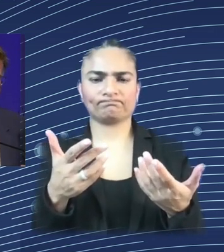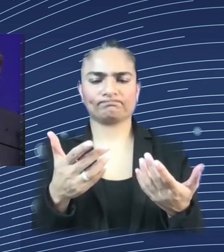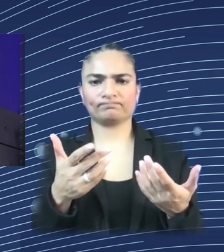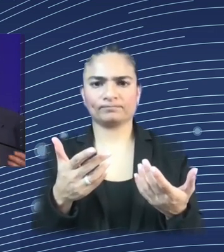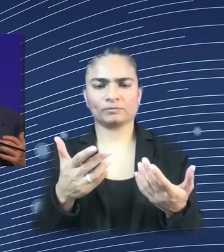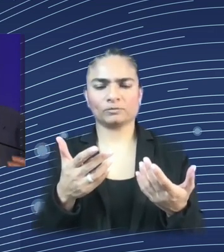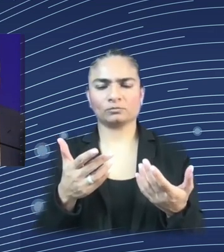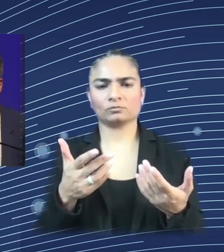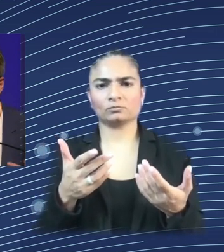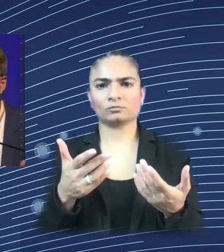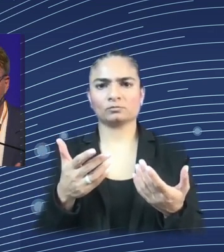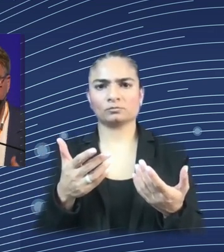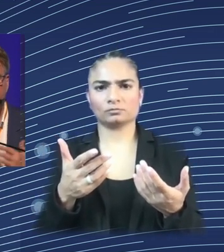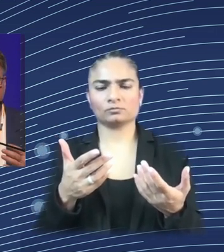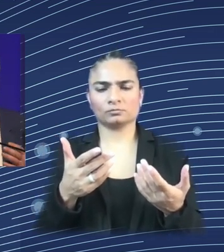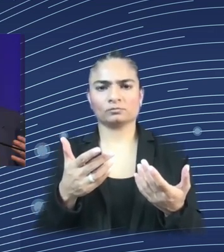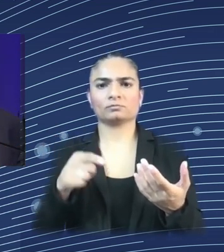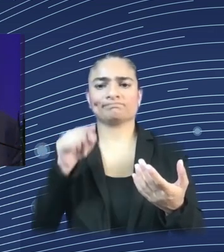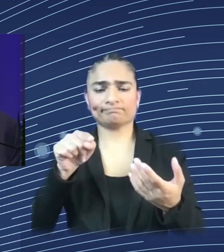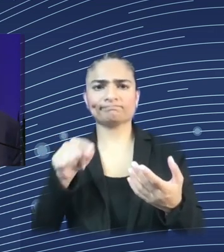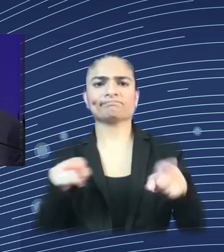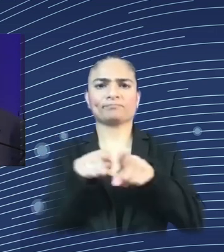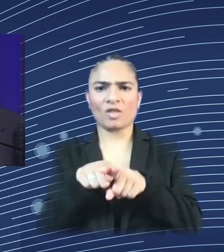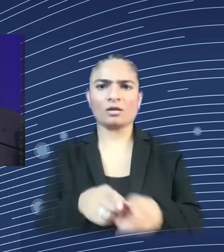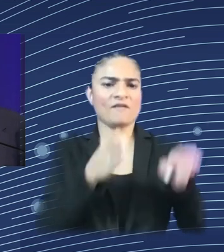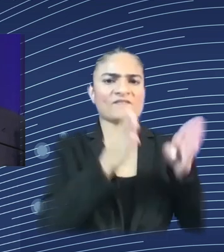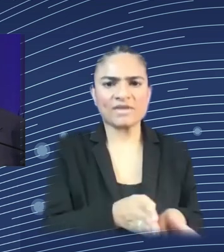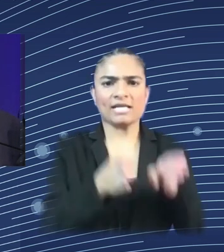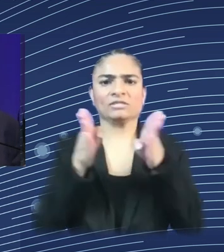on guidelines that explains the